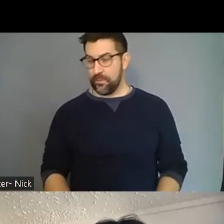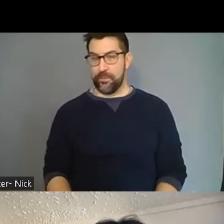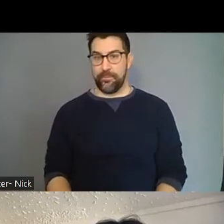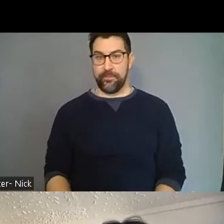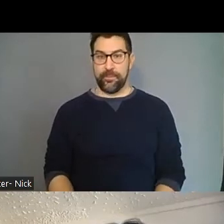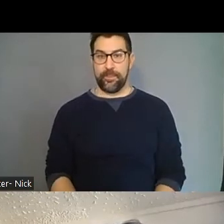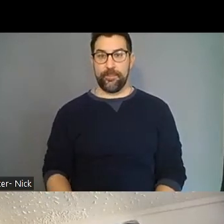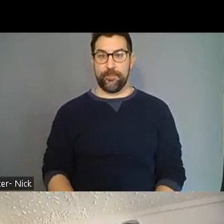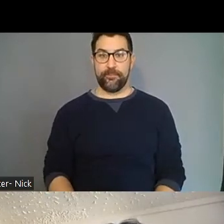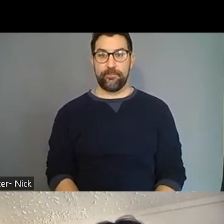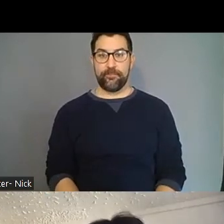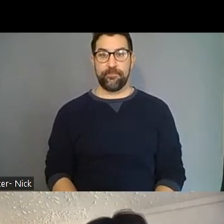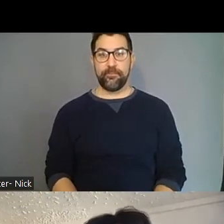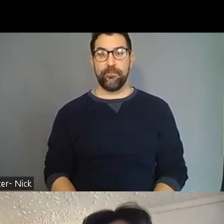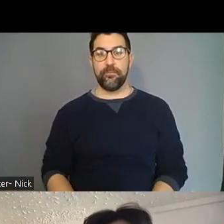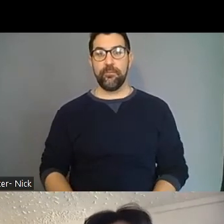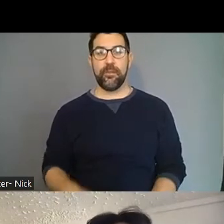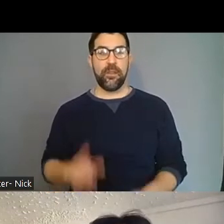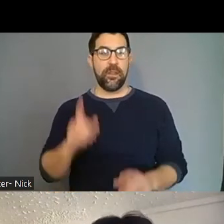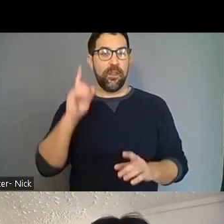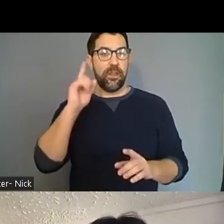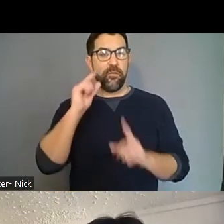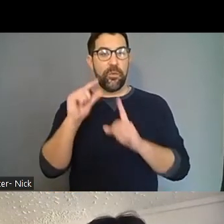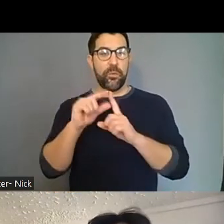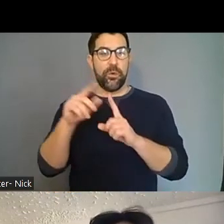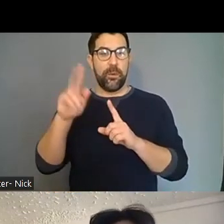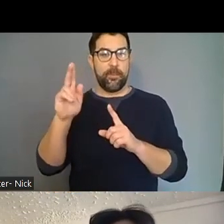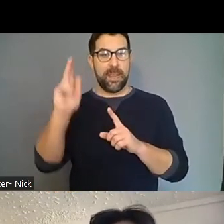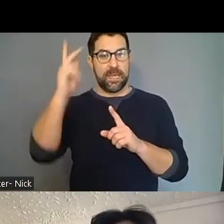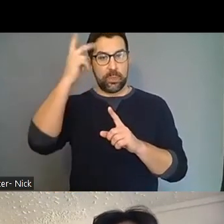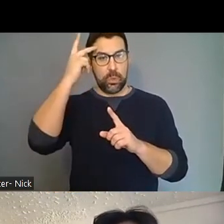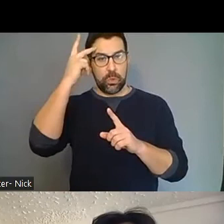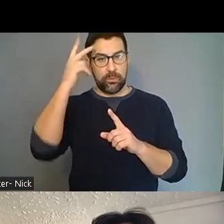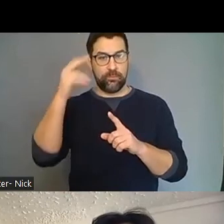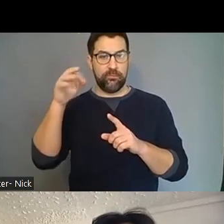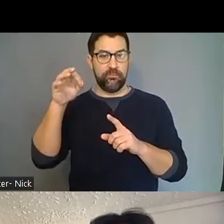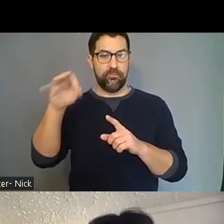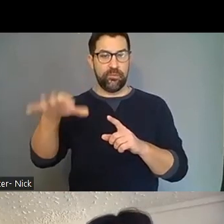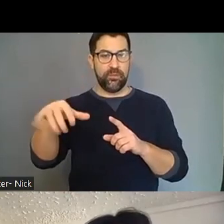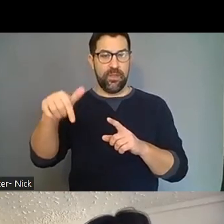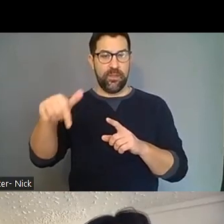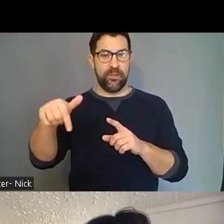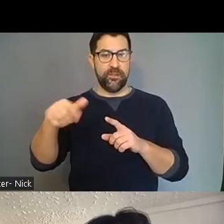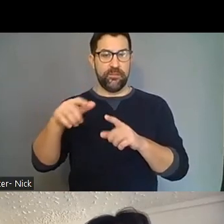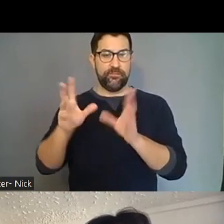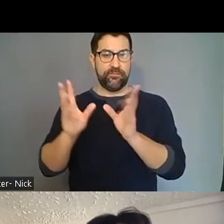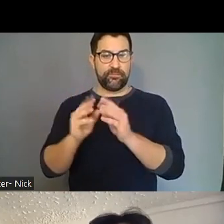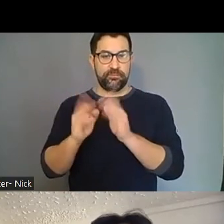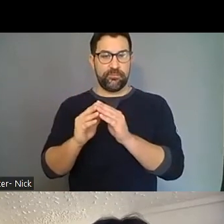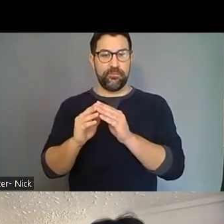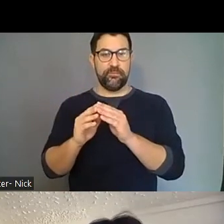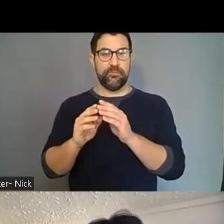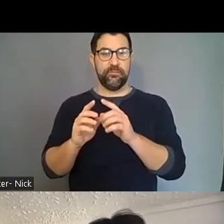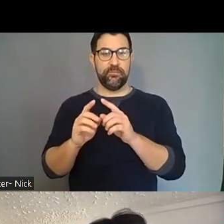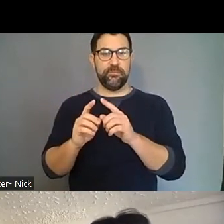And I've heard the word political thrown a lot in this call, but the thing